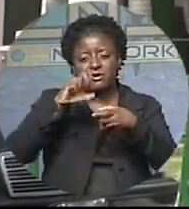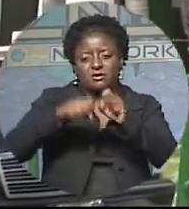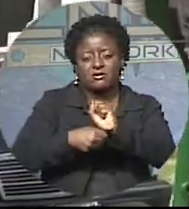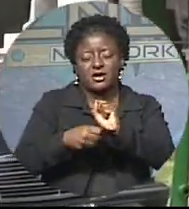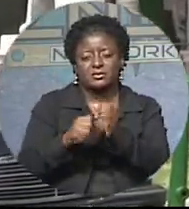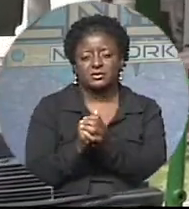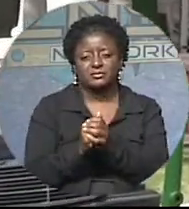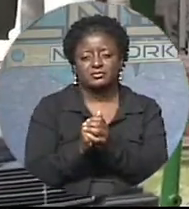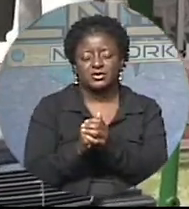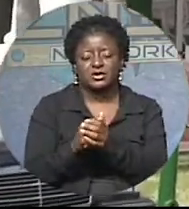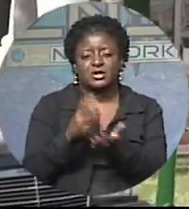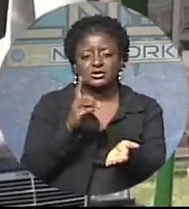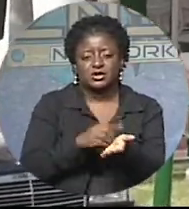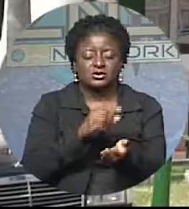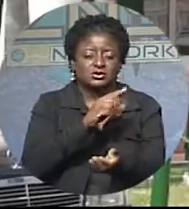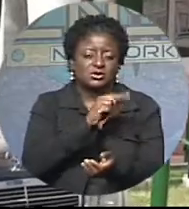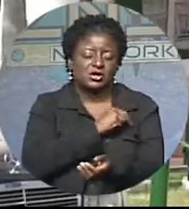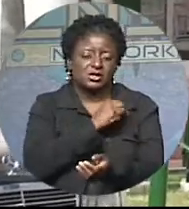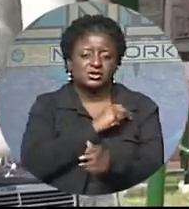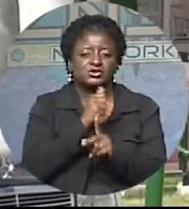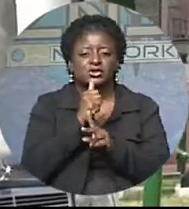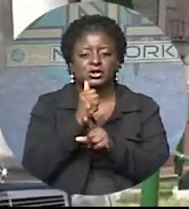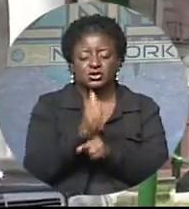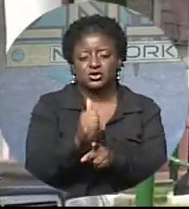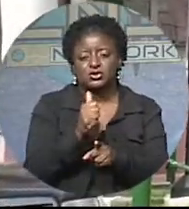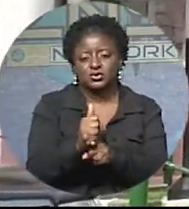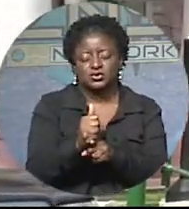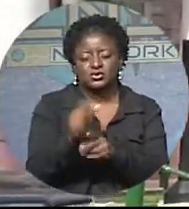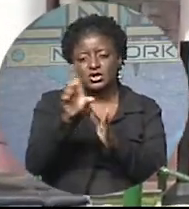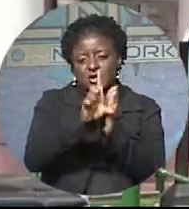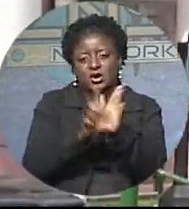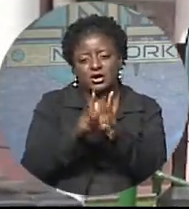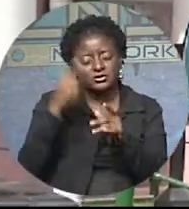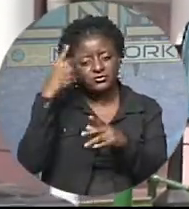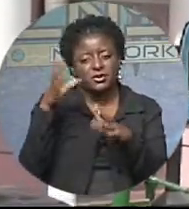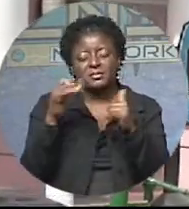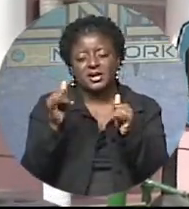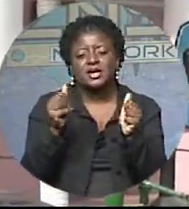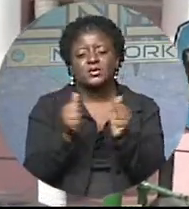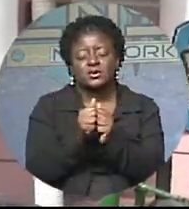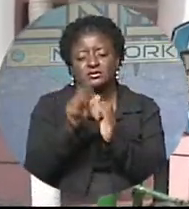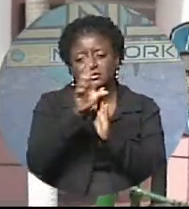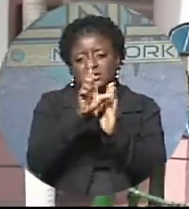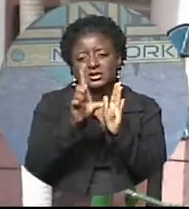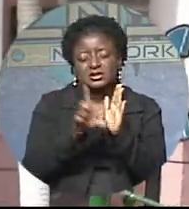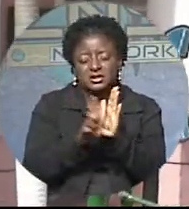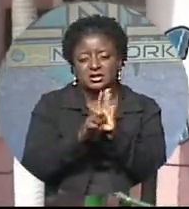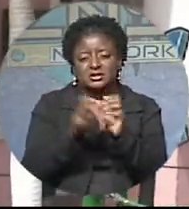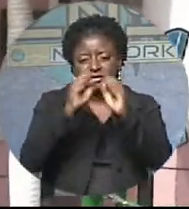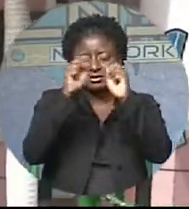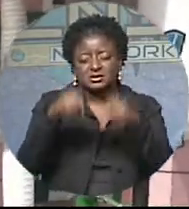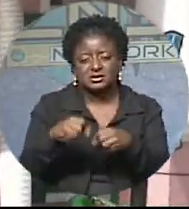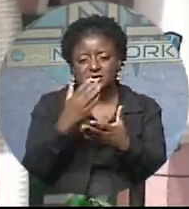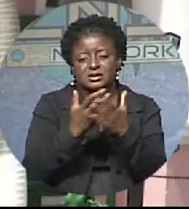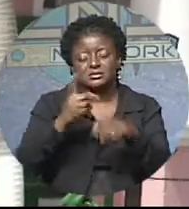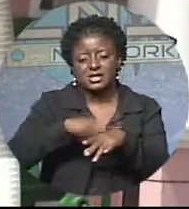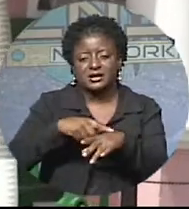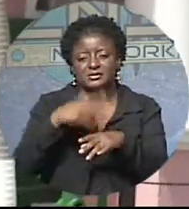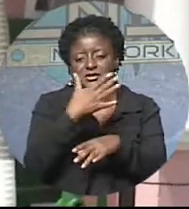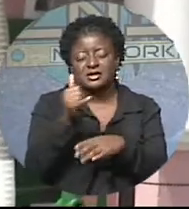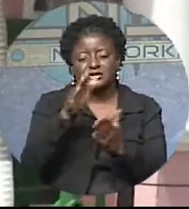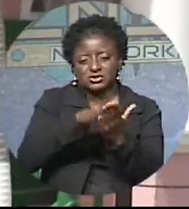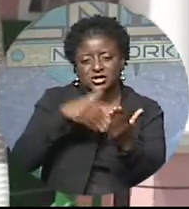accused lawyers of playing the legal system, as oftentimes they are scheduled for more than one case on the same